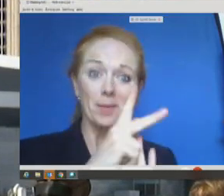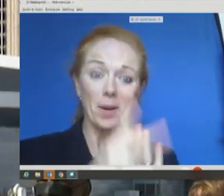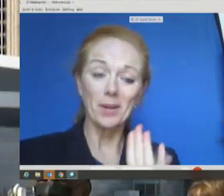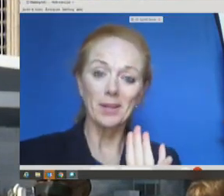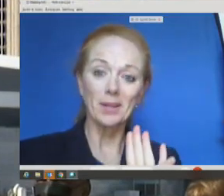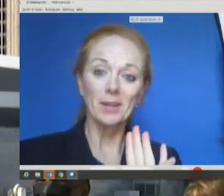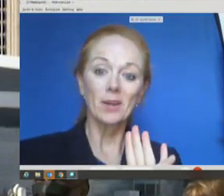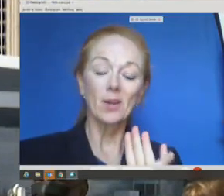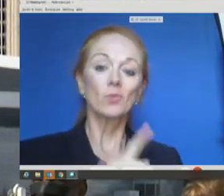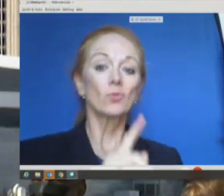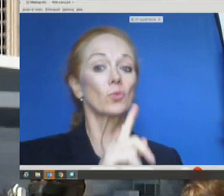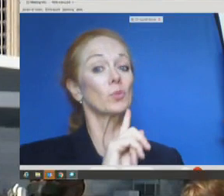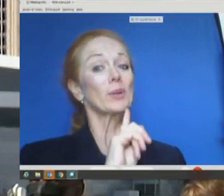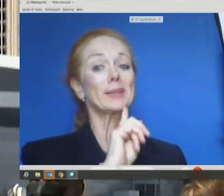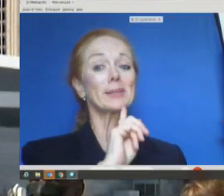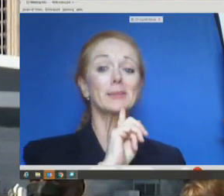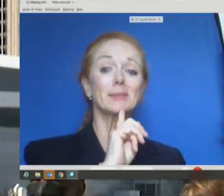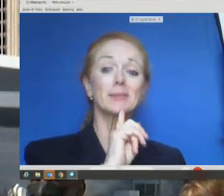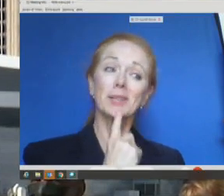in CMPD policy?